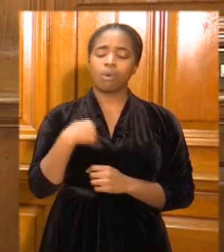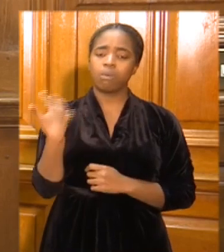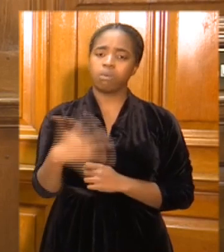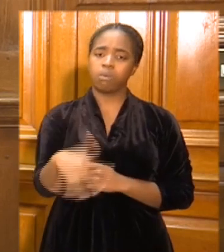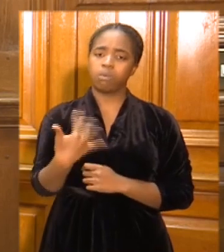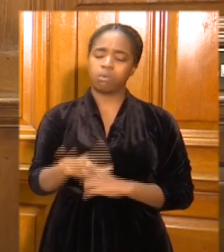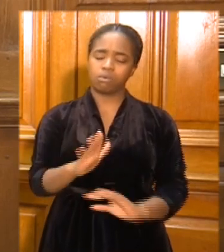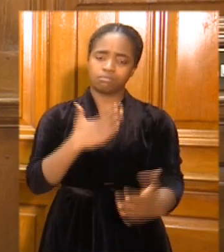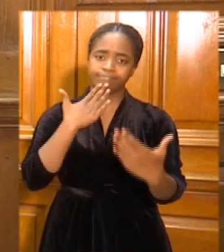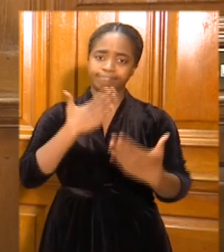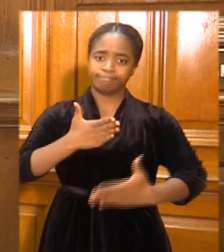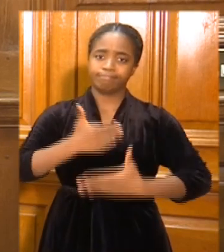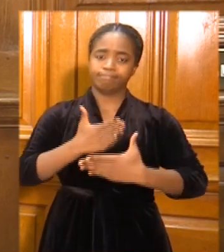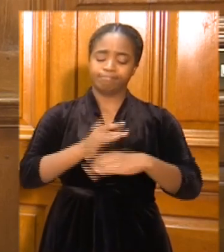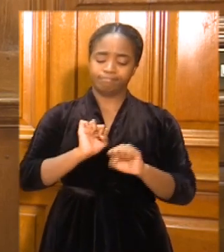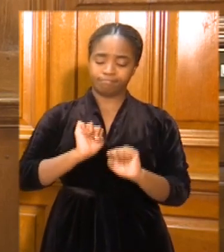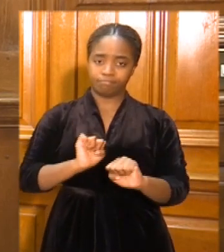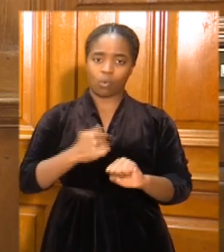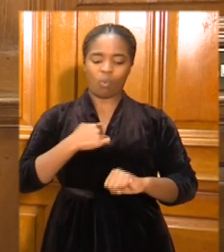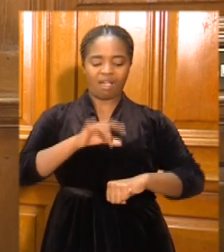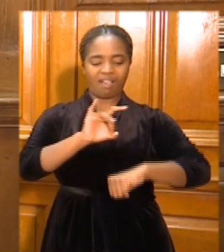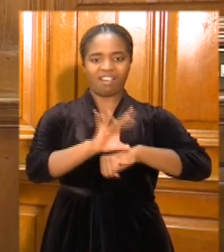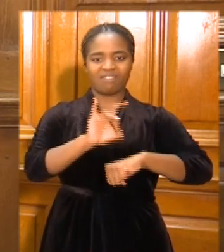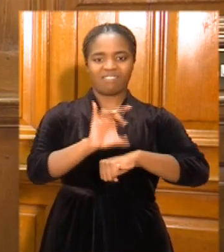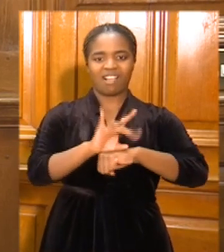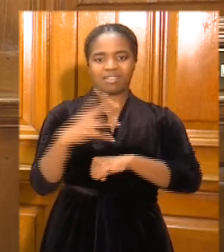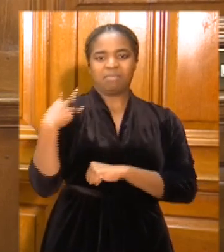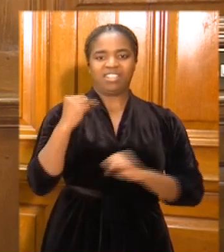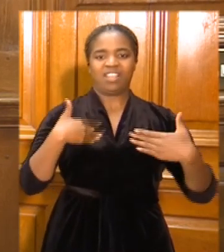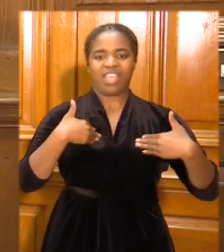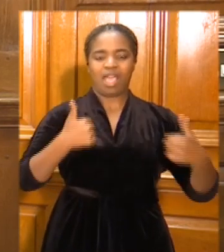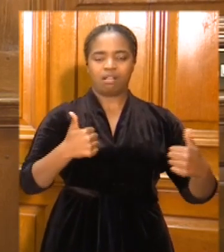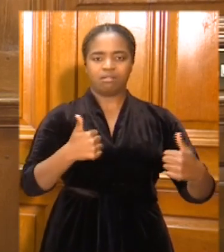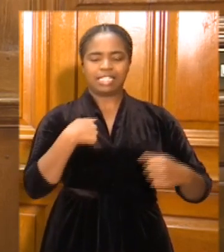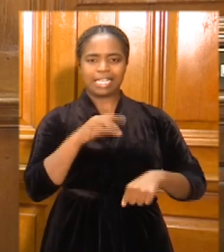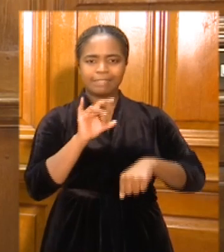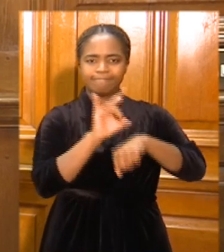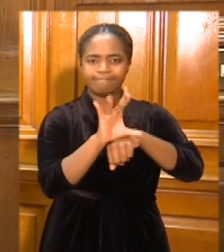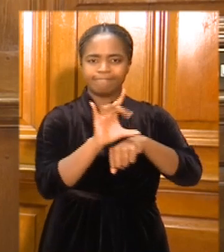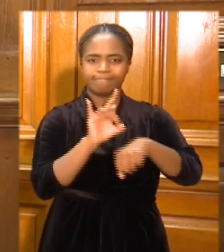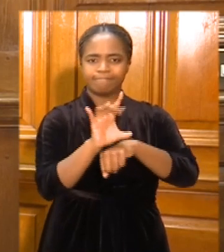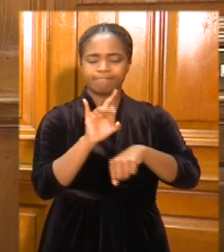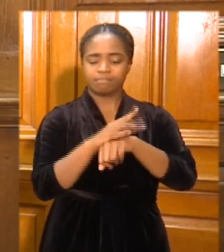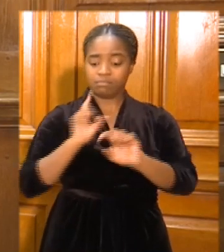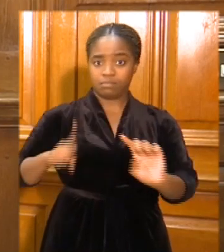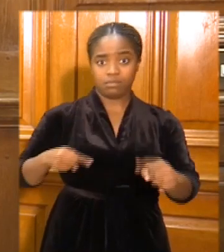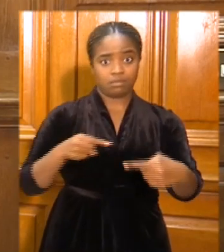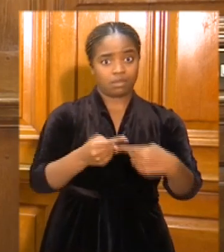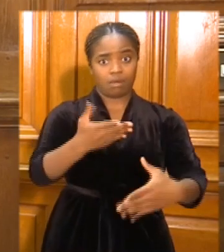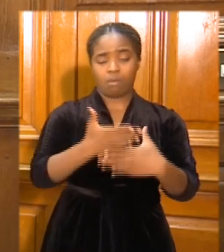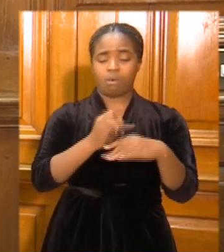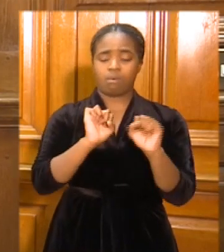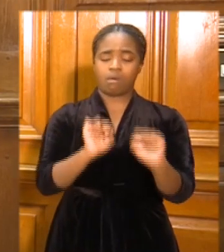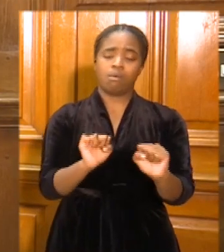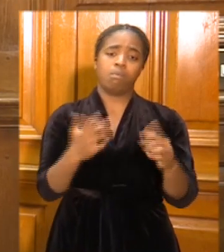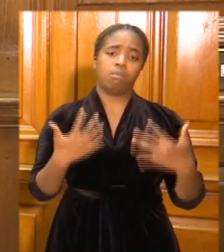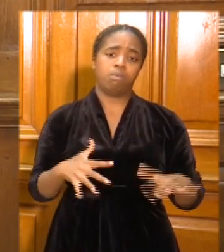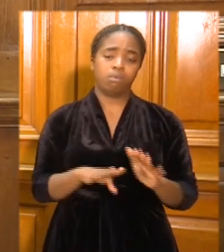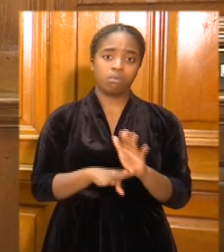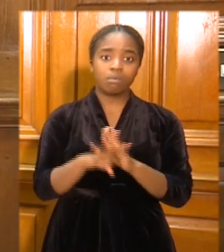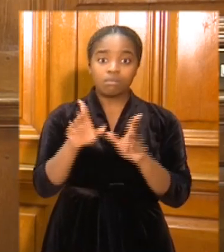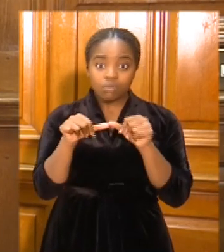work that this Ministerial Advisory Committee has been able to do and